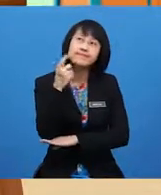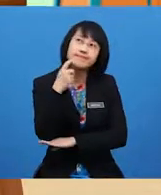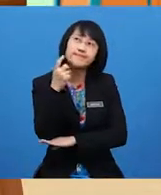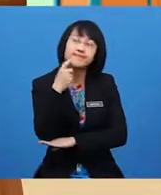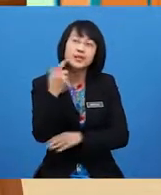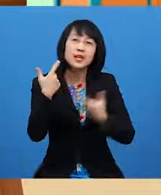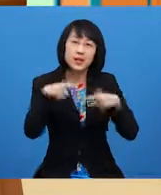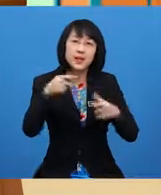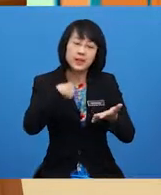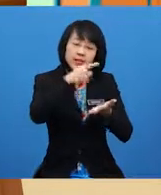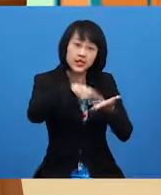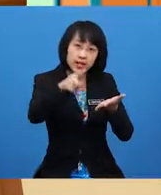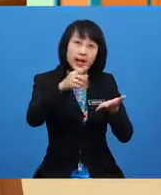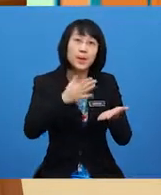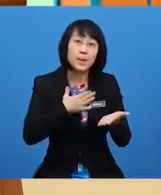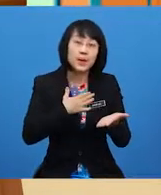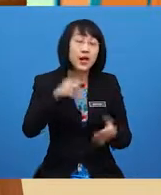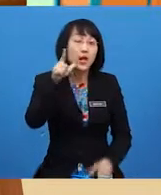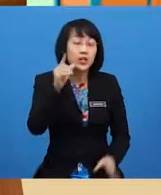Let me check my lunchbox.